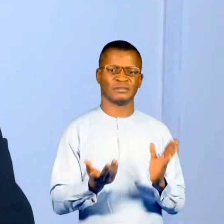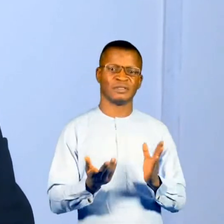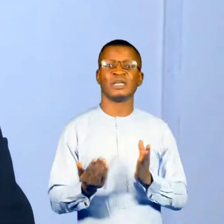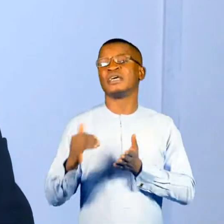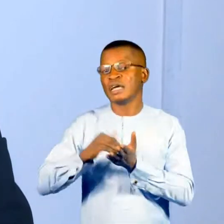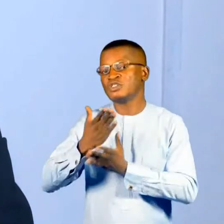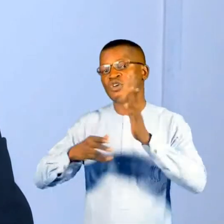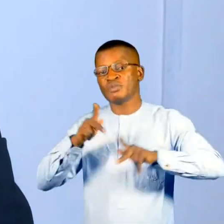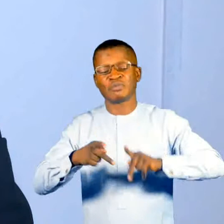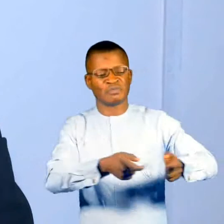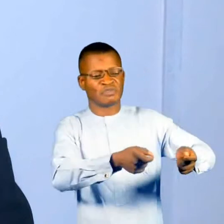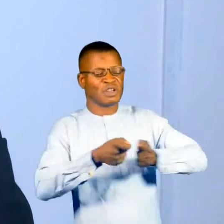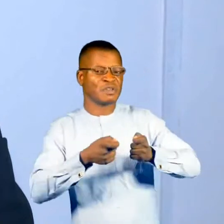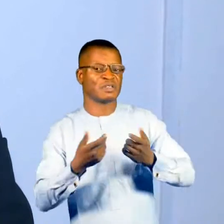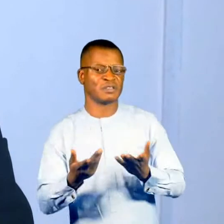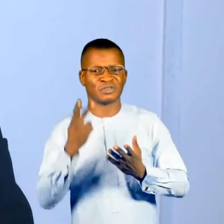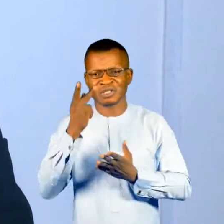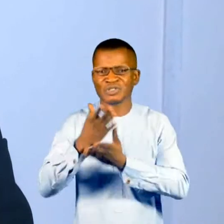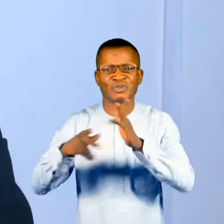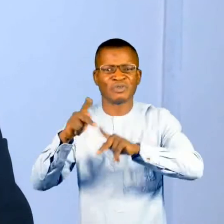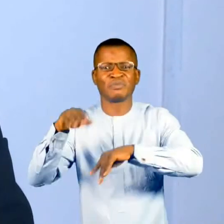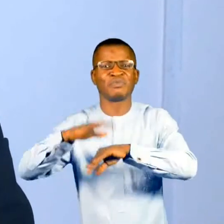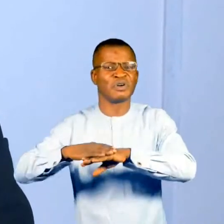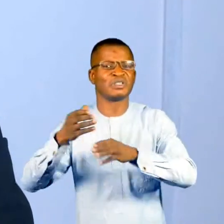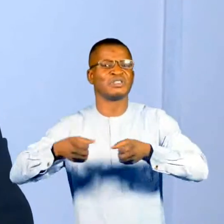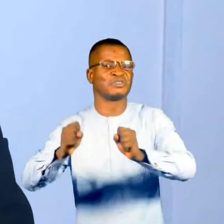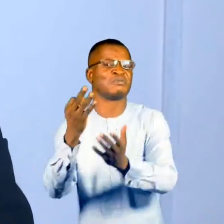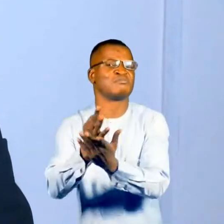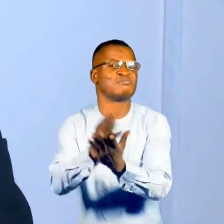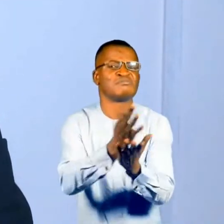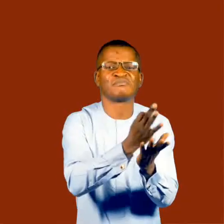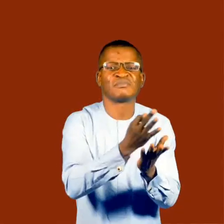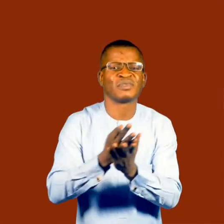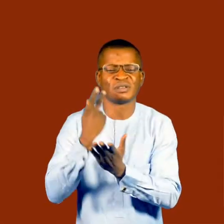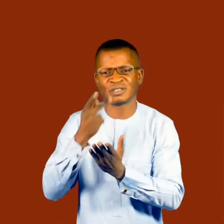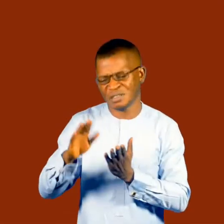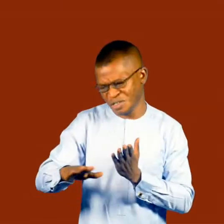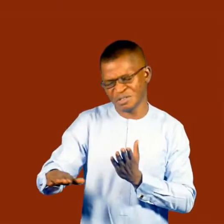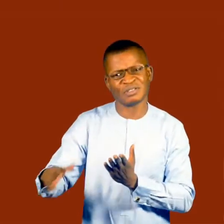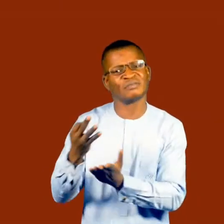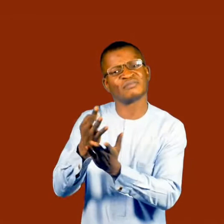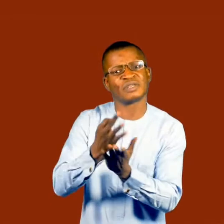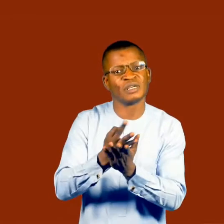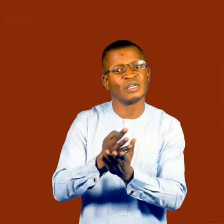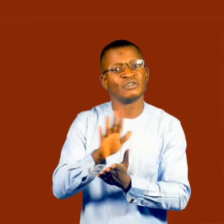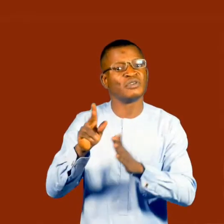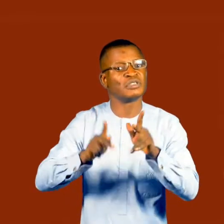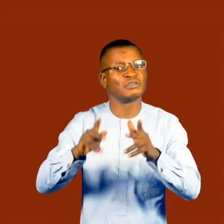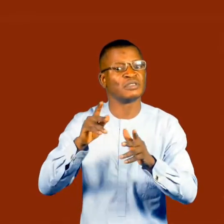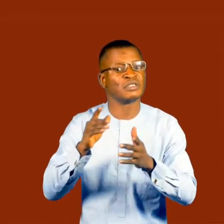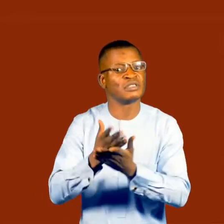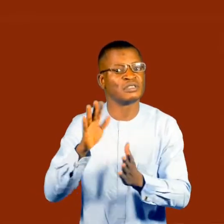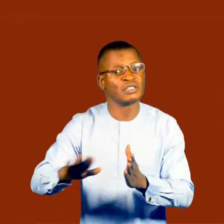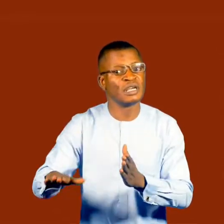trafficking. Again, some people are trafficked because just to lead beggars. You see all these beggars you see in the cities. They are small children leading them. They are